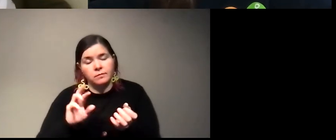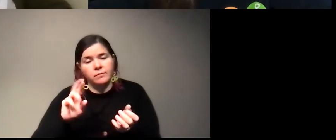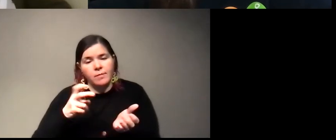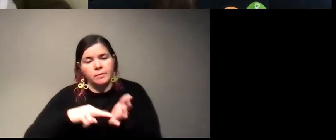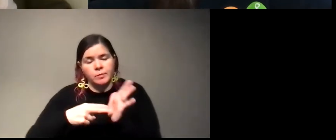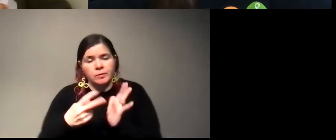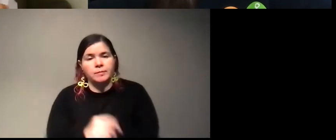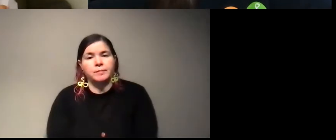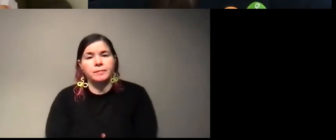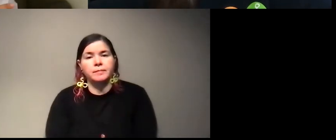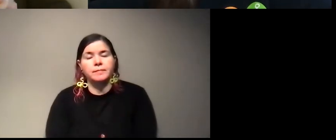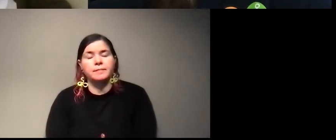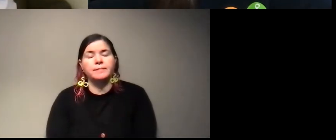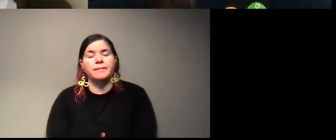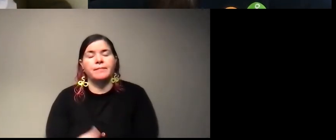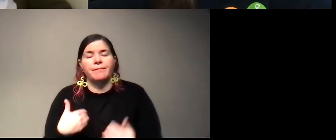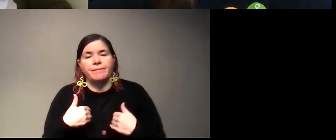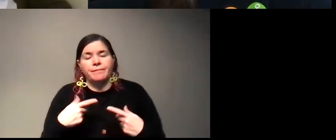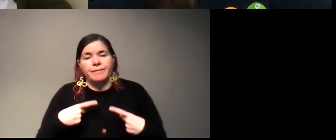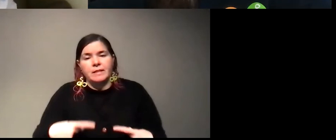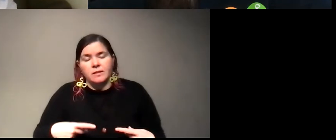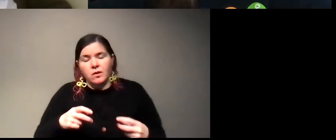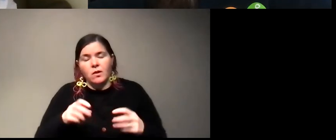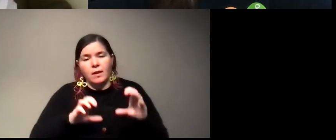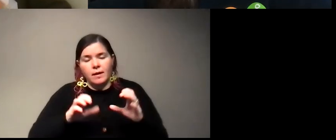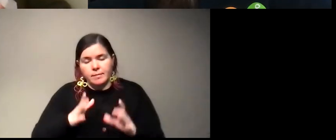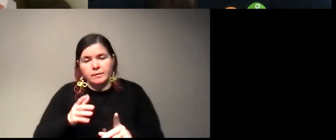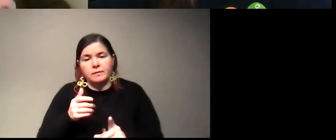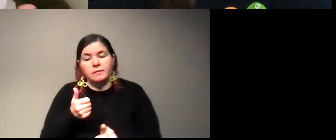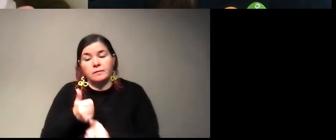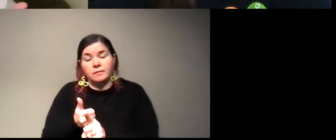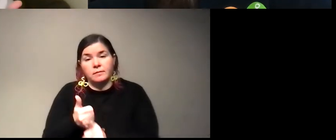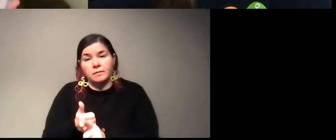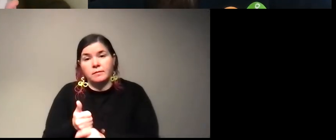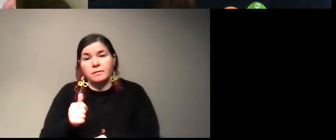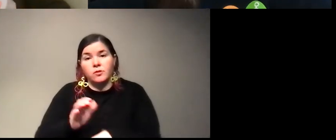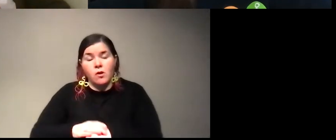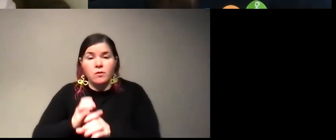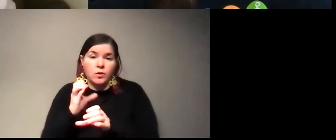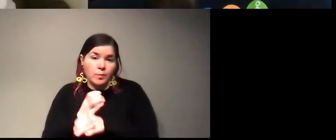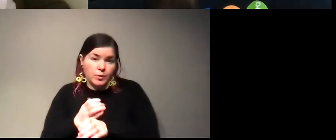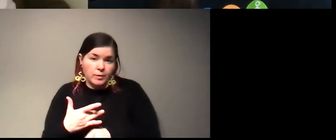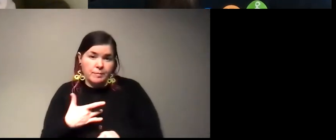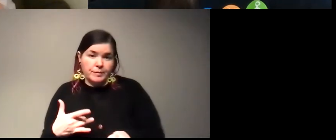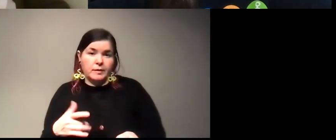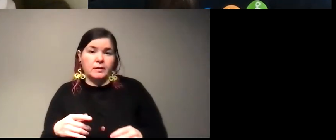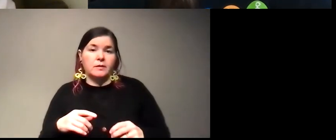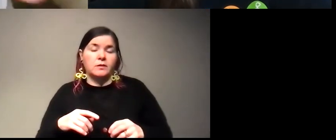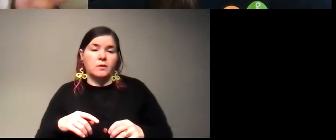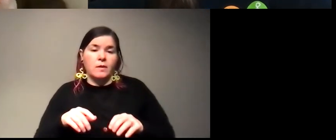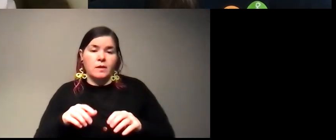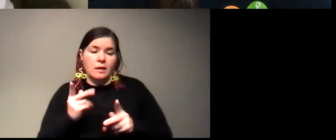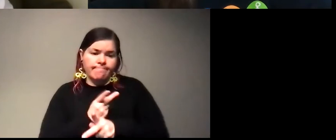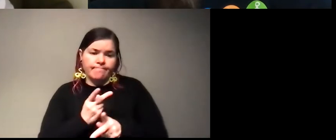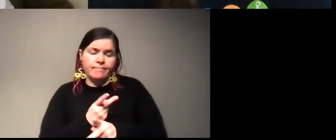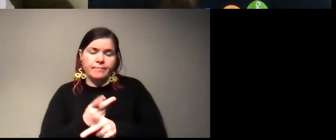companies. You have physical chemists. Physical chemists are the ones, some of them are on the computer a lot, so they do computational chemistry. So